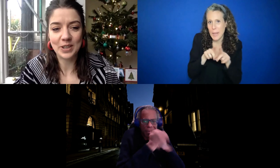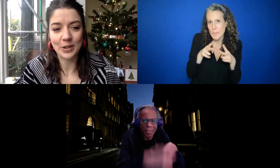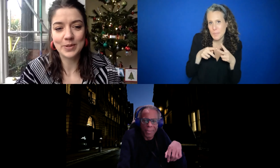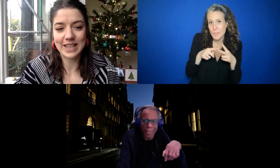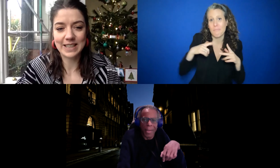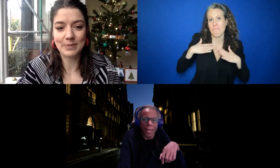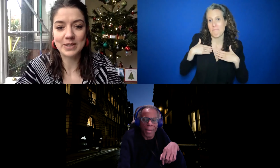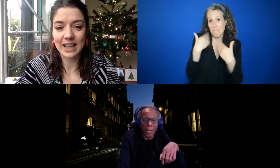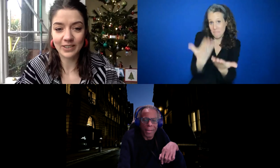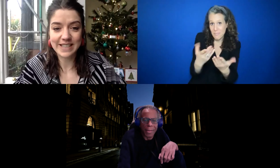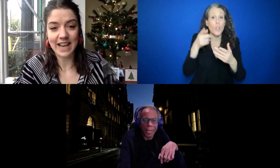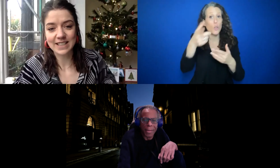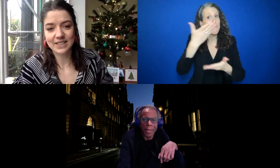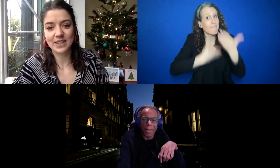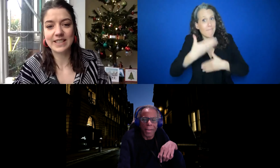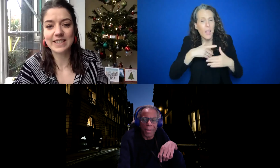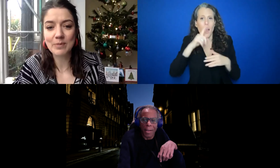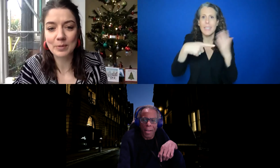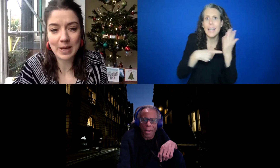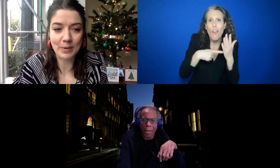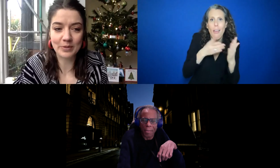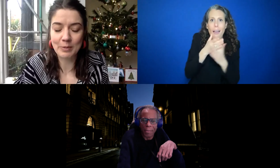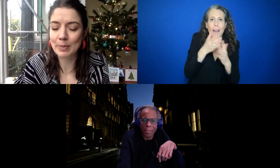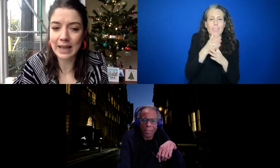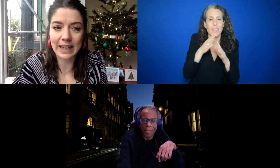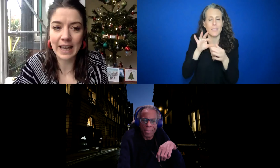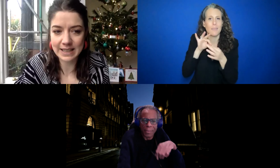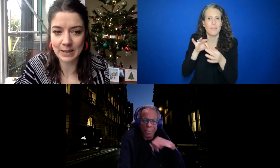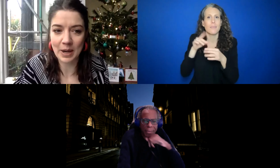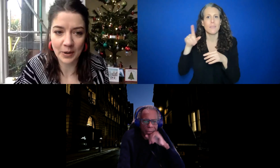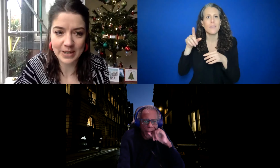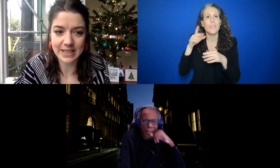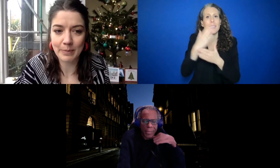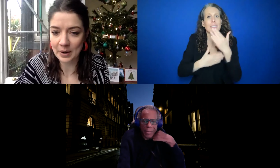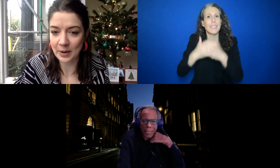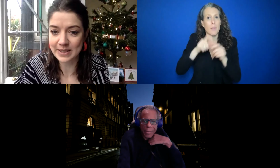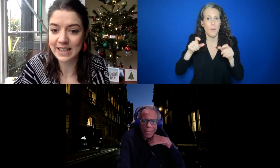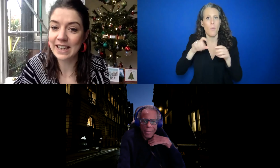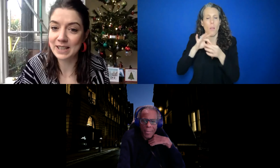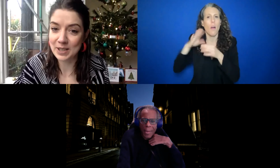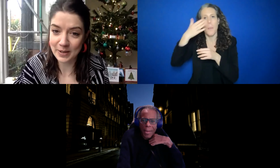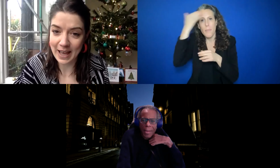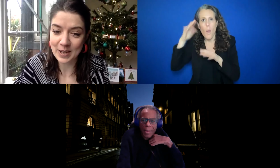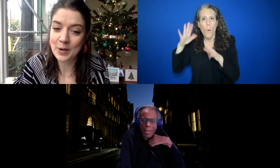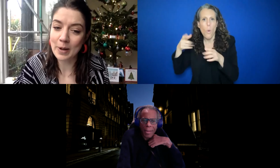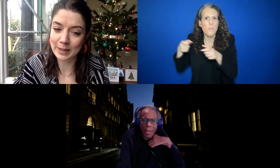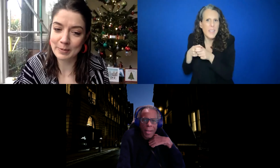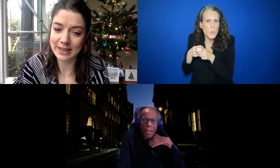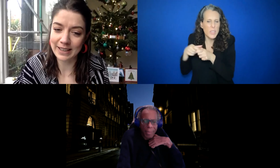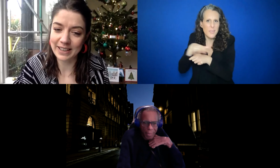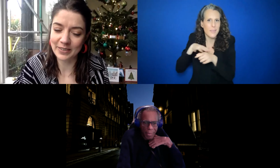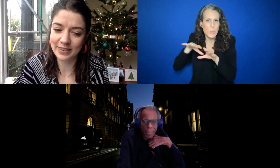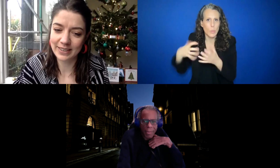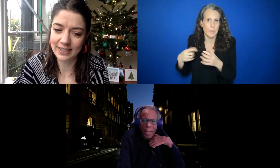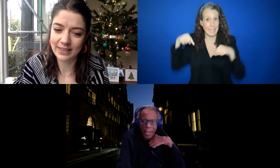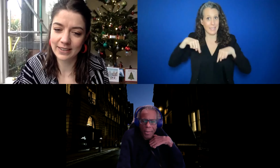over to you to tell us about technology access for disabled people from Black and ethnic minority backgrounds in the UK. Welcome and